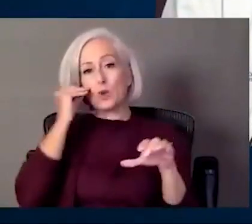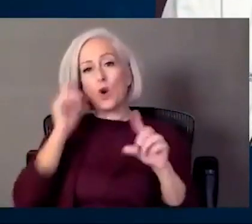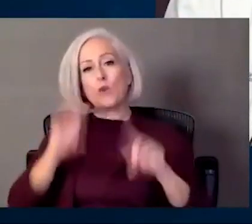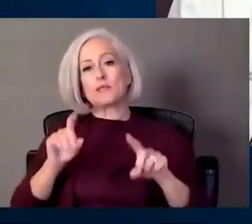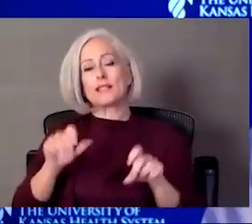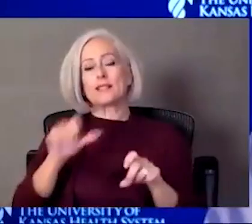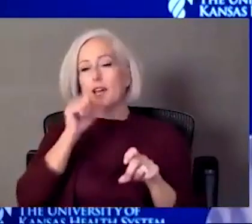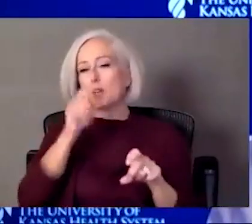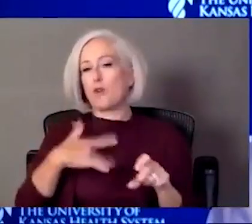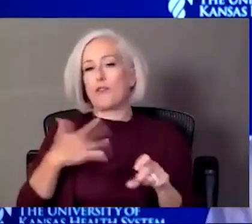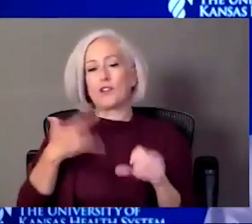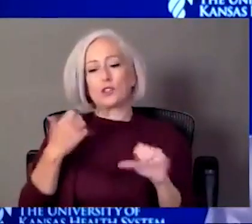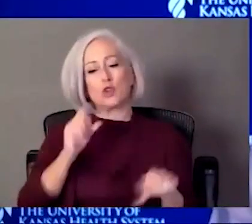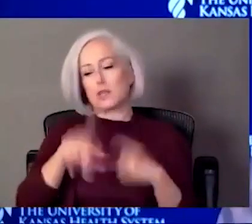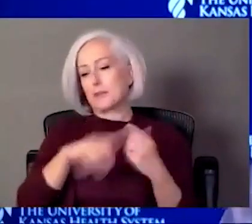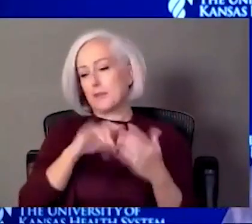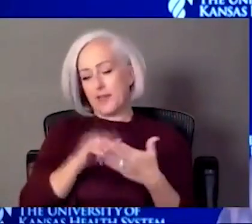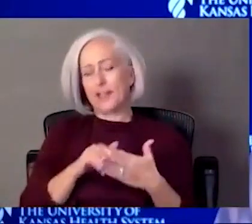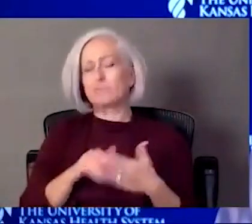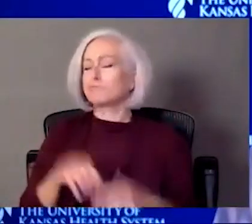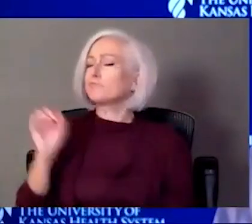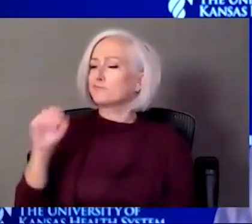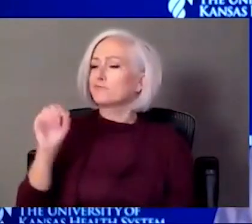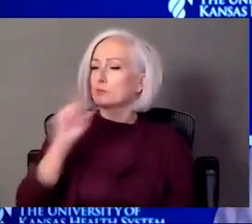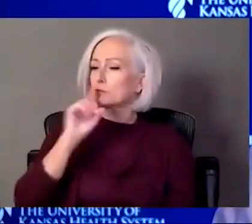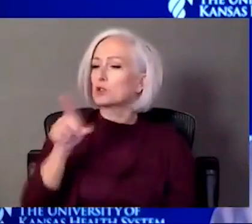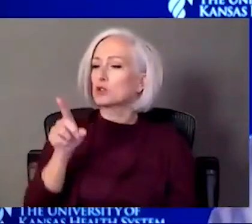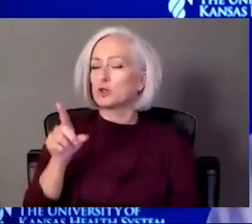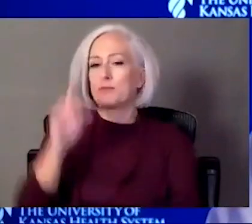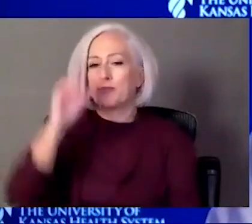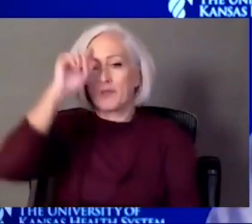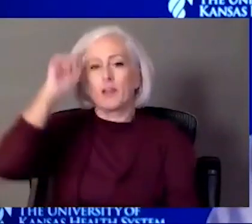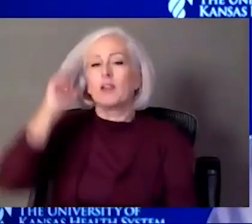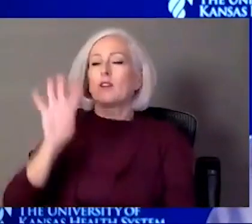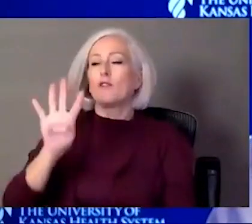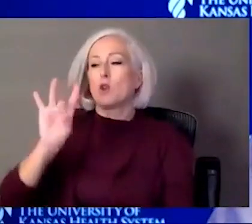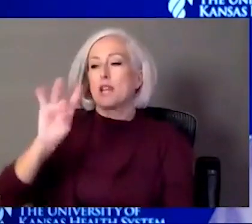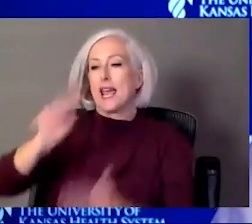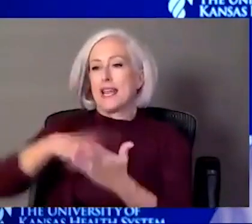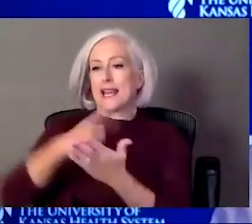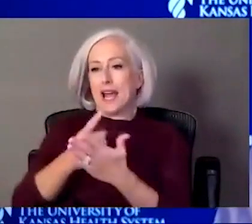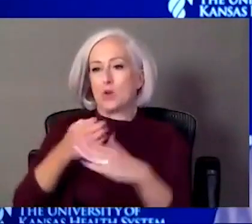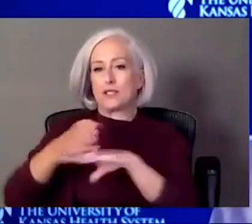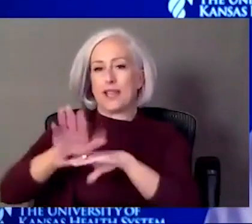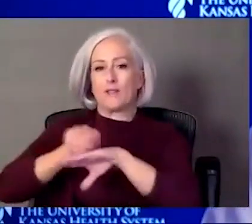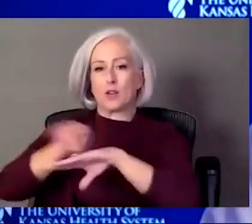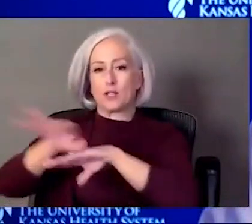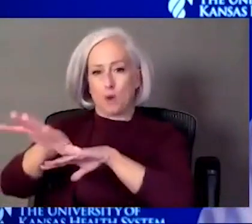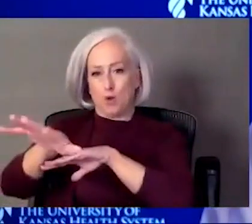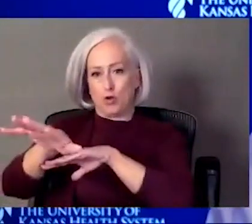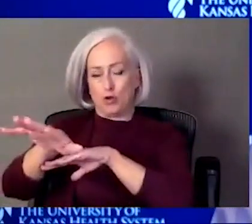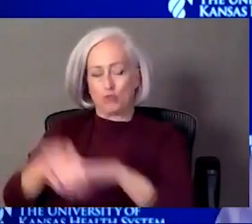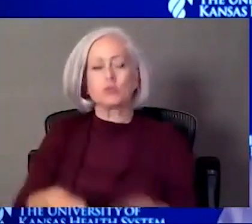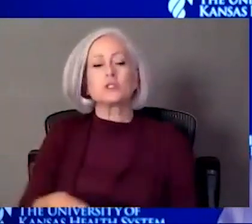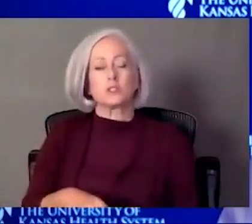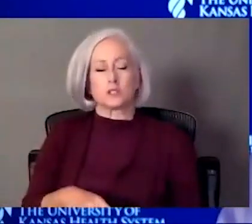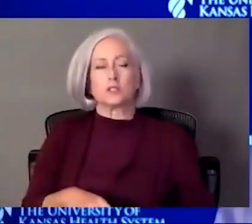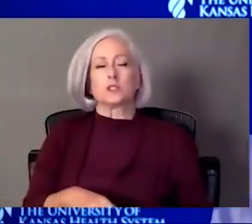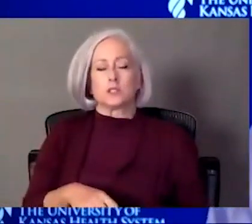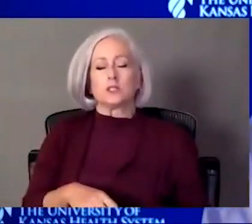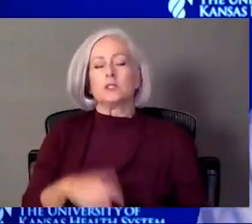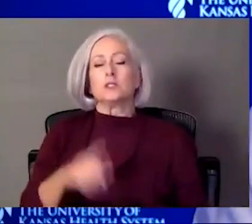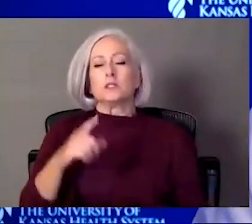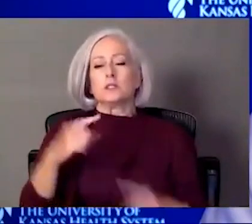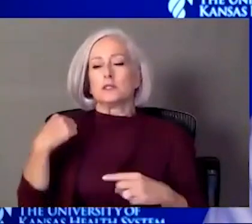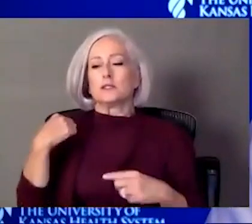one. Yeah, exactly. I think that key is that 48 hours. Since the beginning of the pandemic, and I think even with Delta, we are